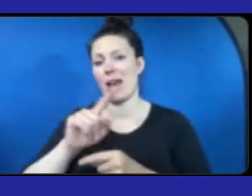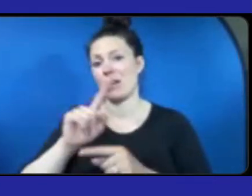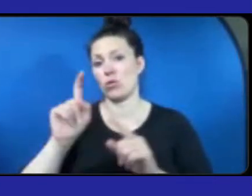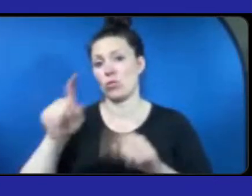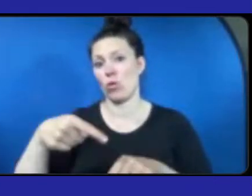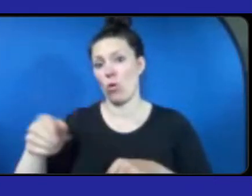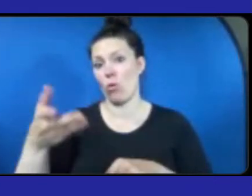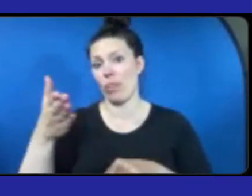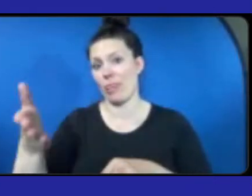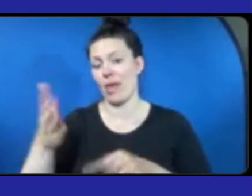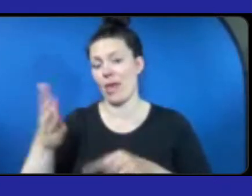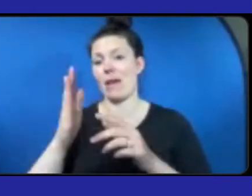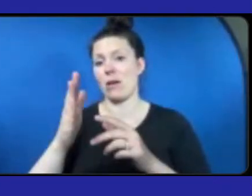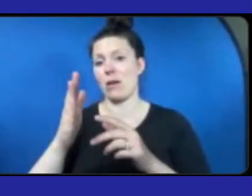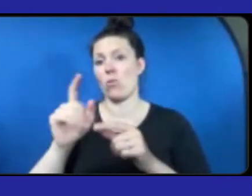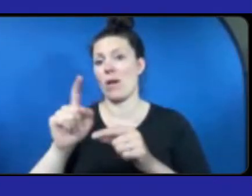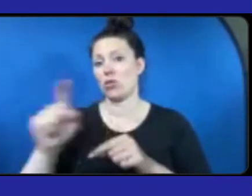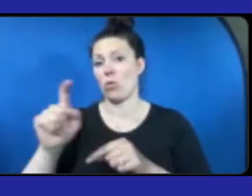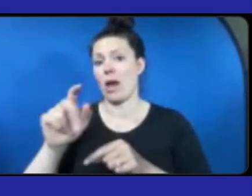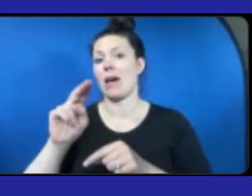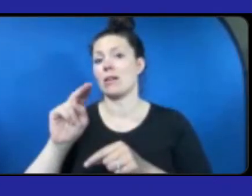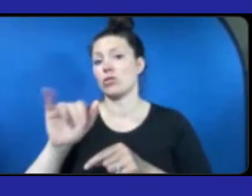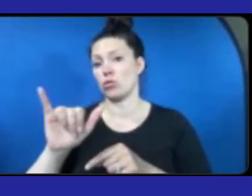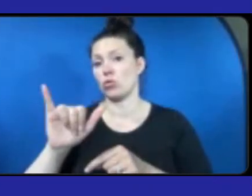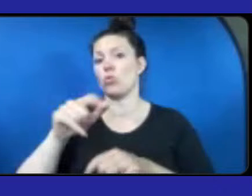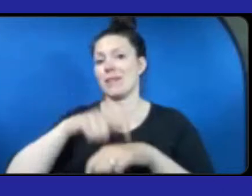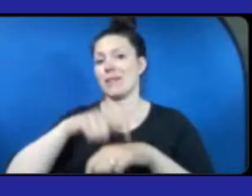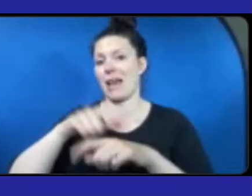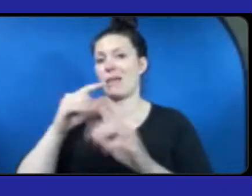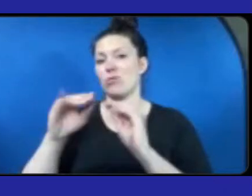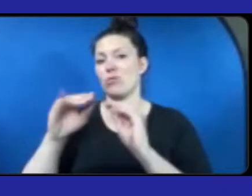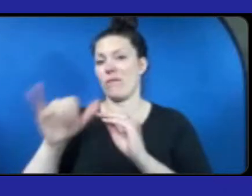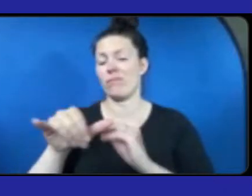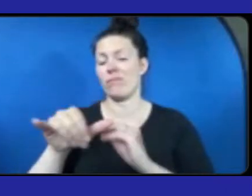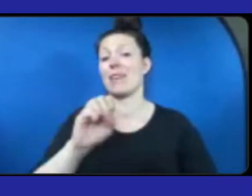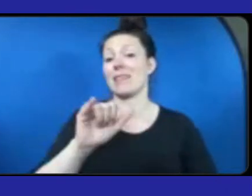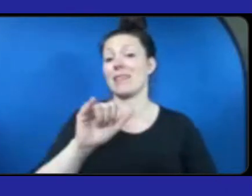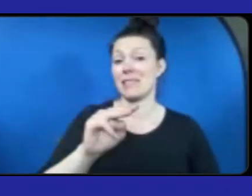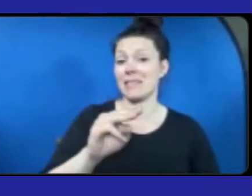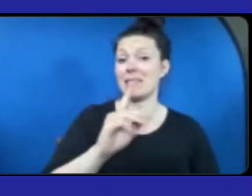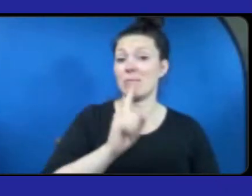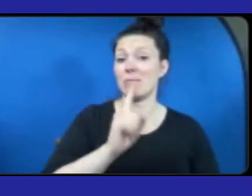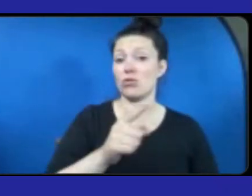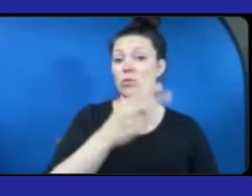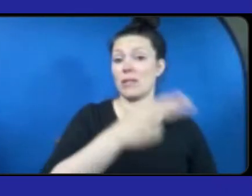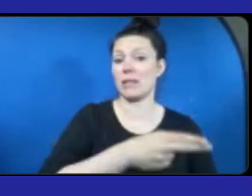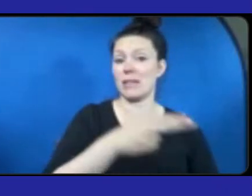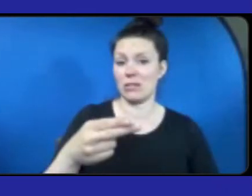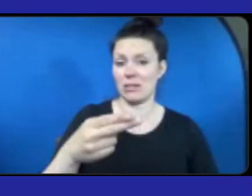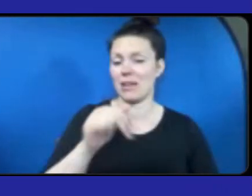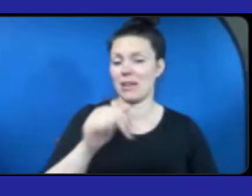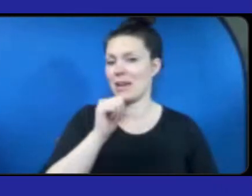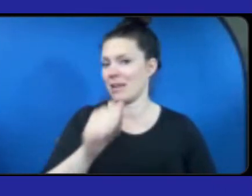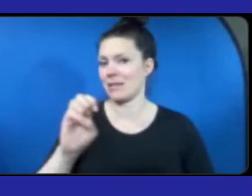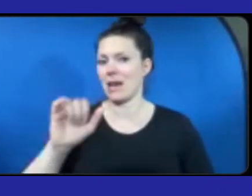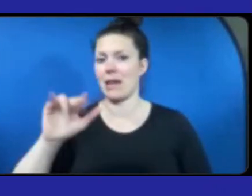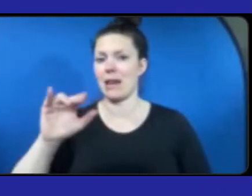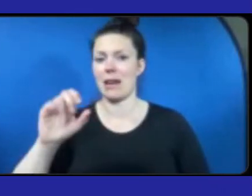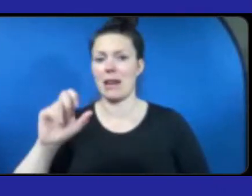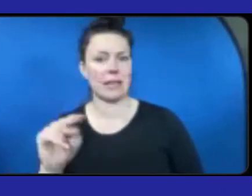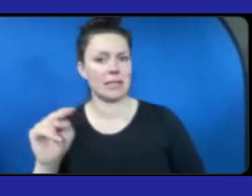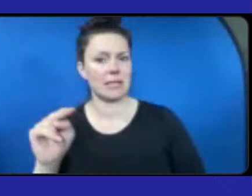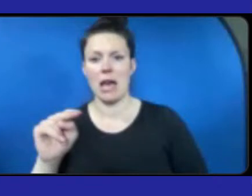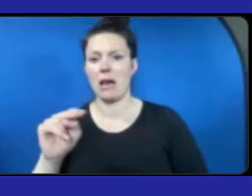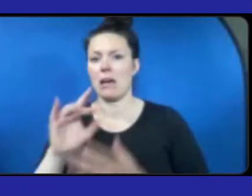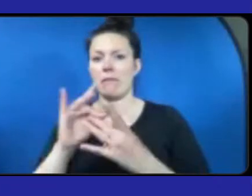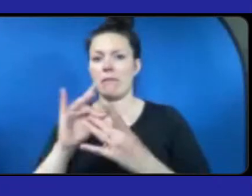York Times to correct that formally, because the Sim Center is an H&H center and not an Einstein. It's not part of